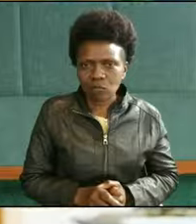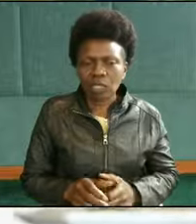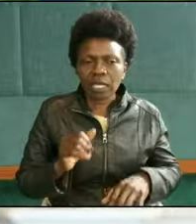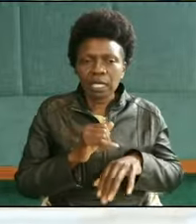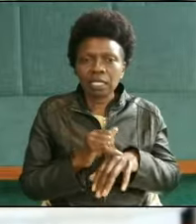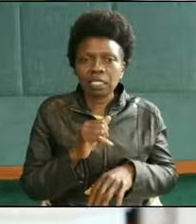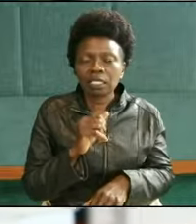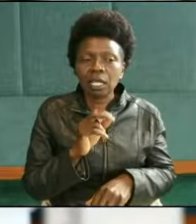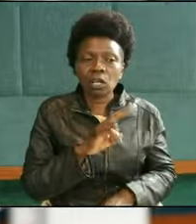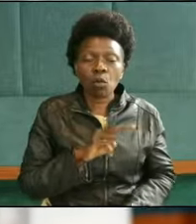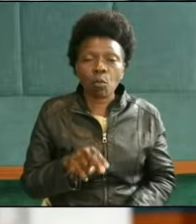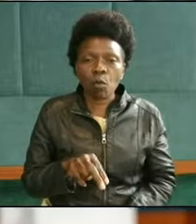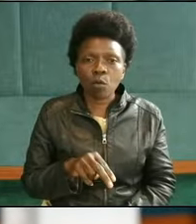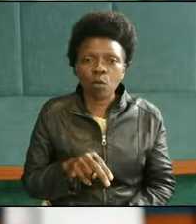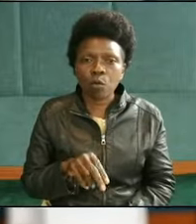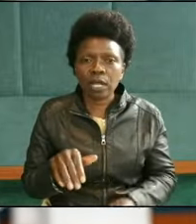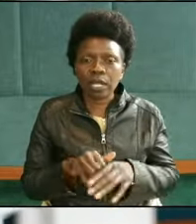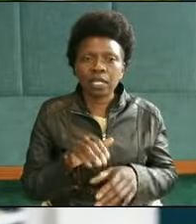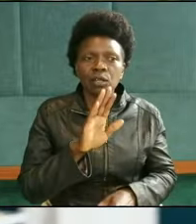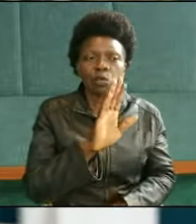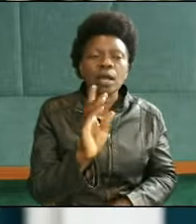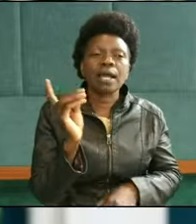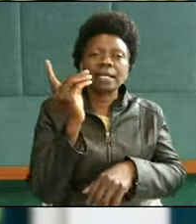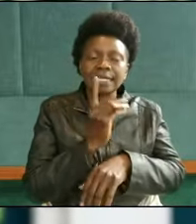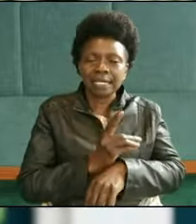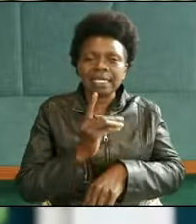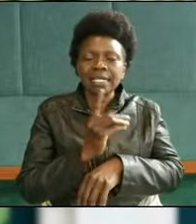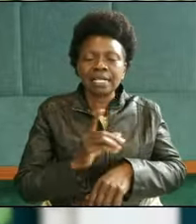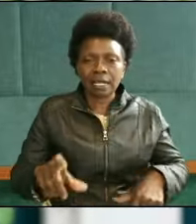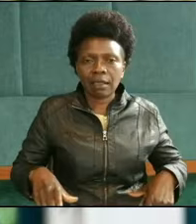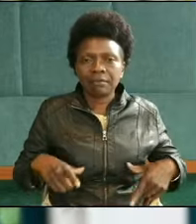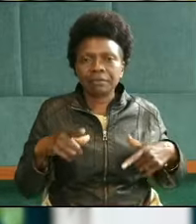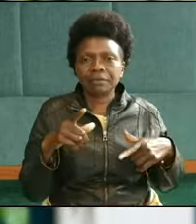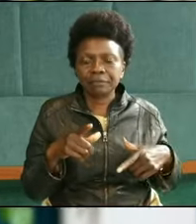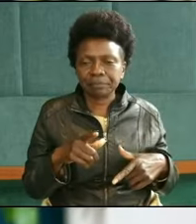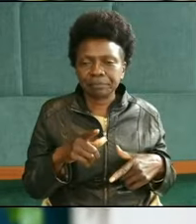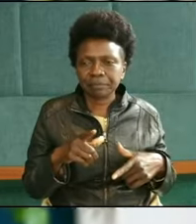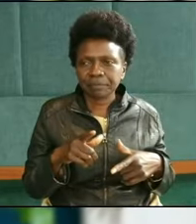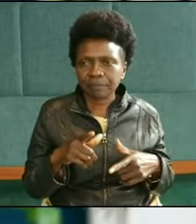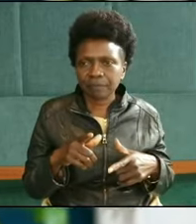It is normal in your daily lives.